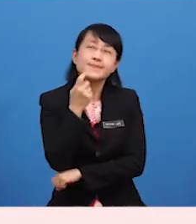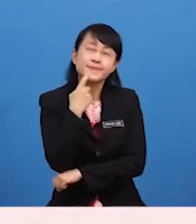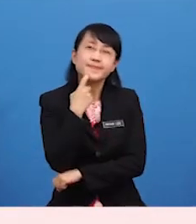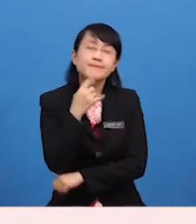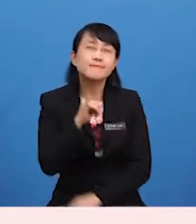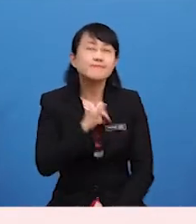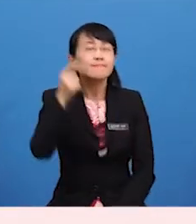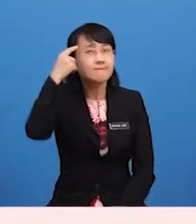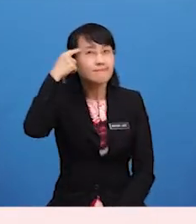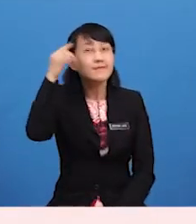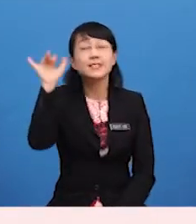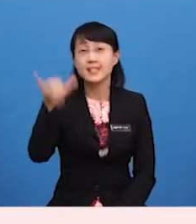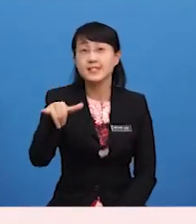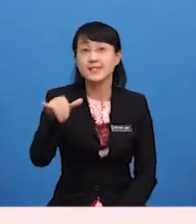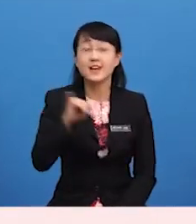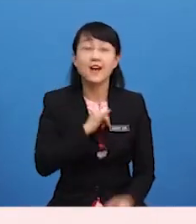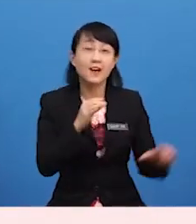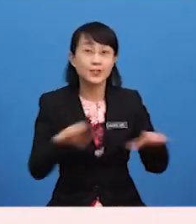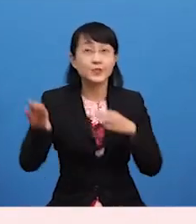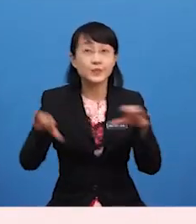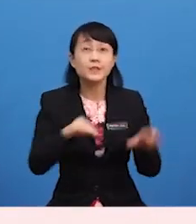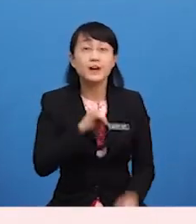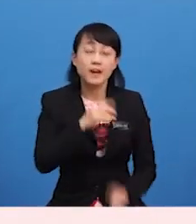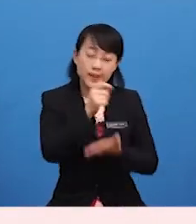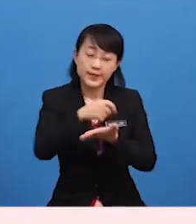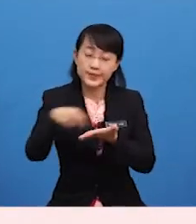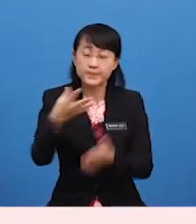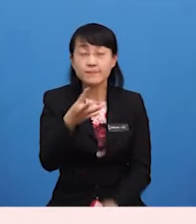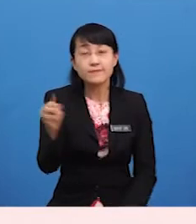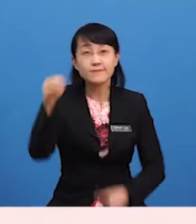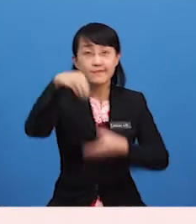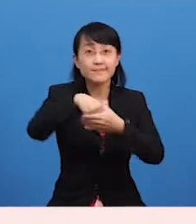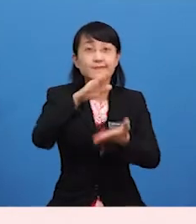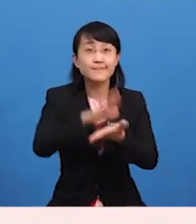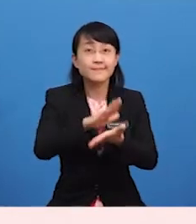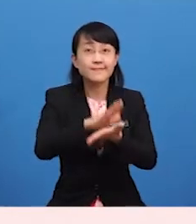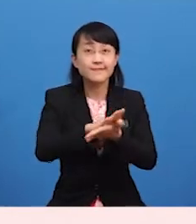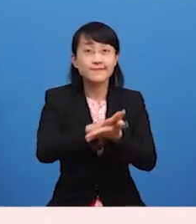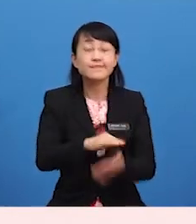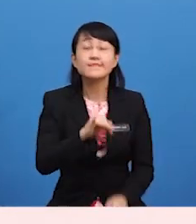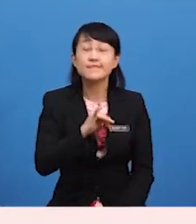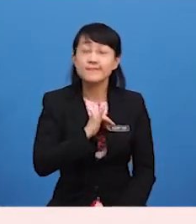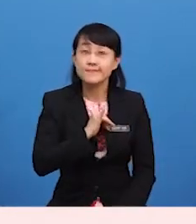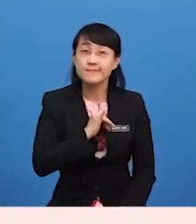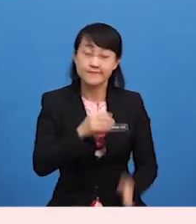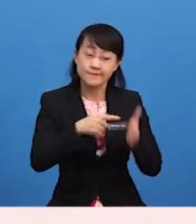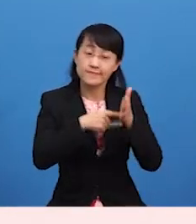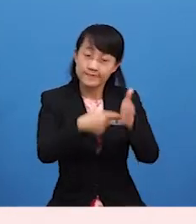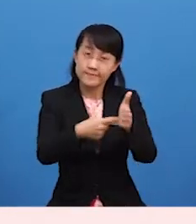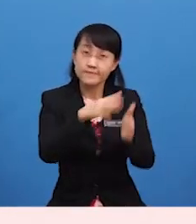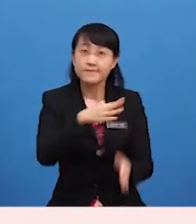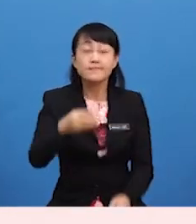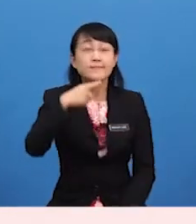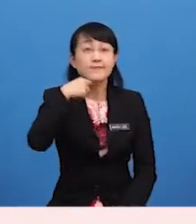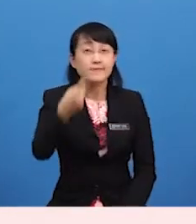I think, yes, I do. I even write them in school too. I even get to show and tell